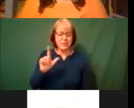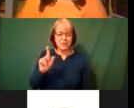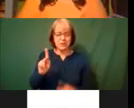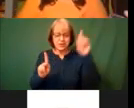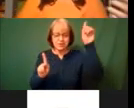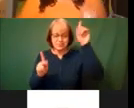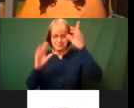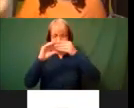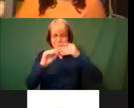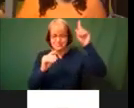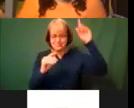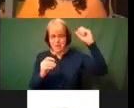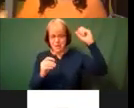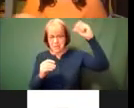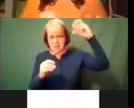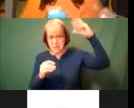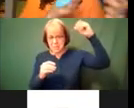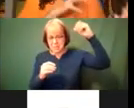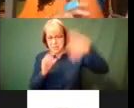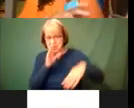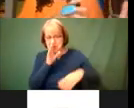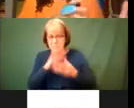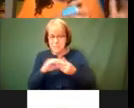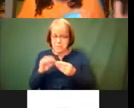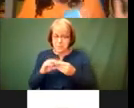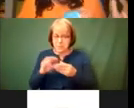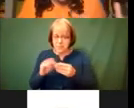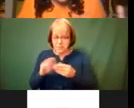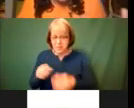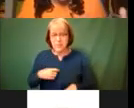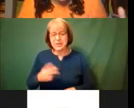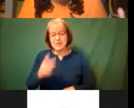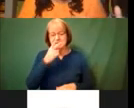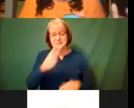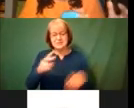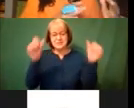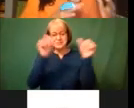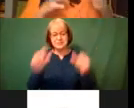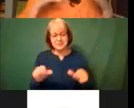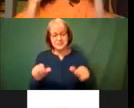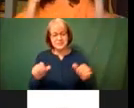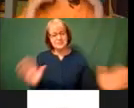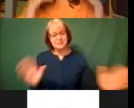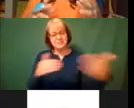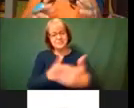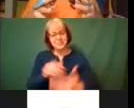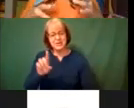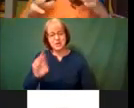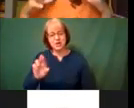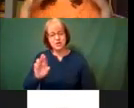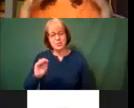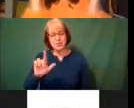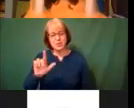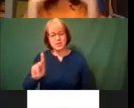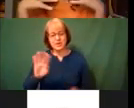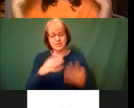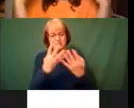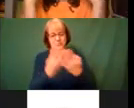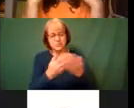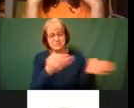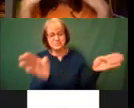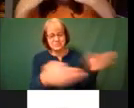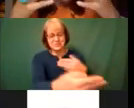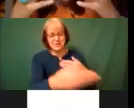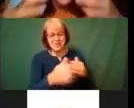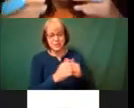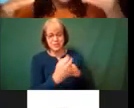people marching, a replica of the cell that Dr. King lived in. The idea was that you were going to be inundated, you